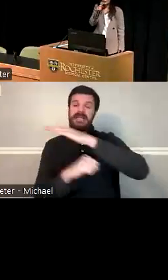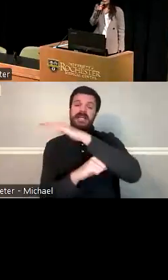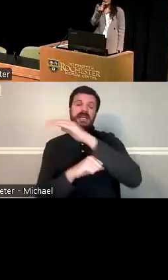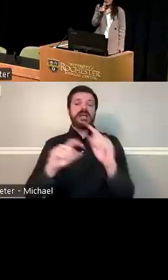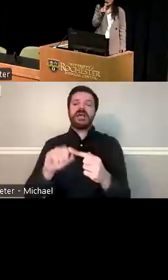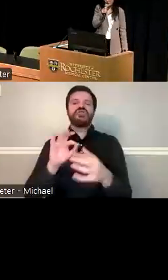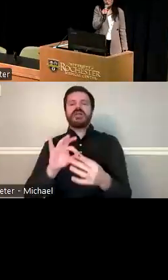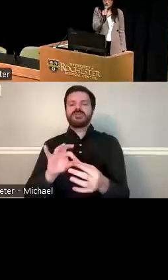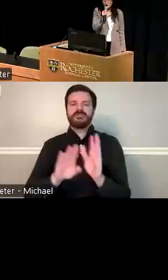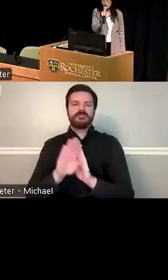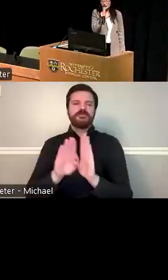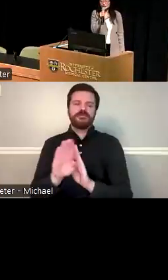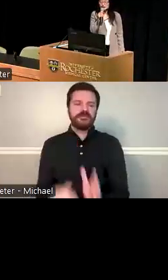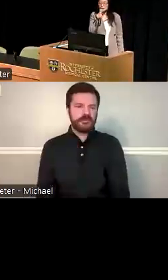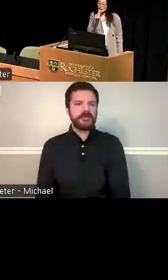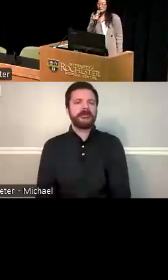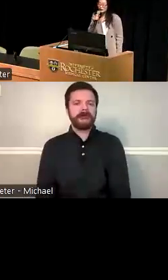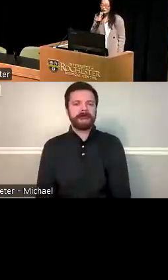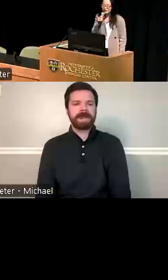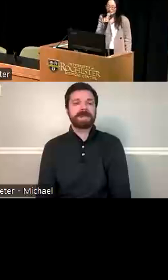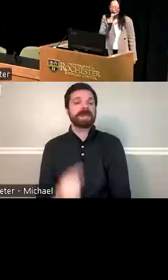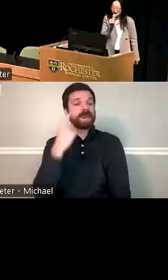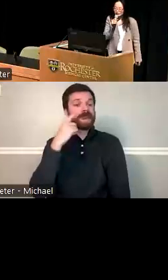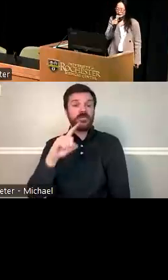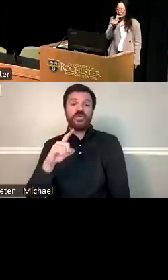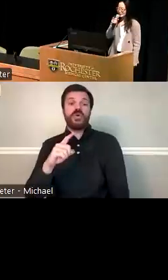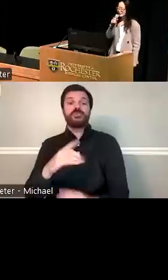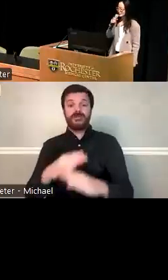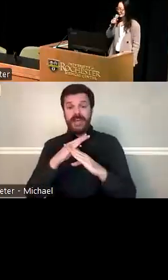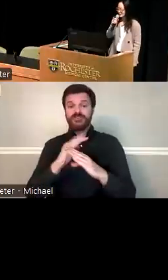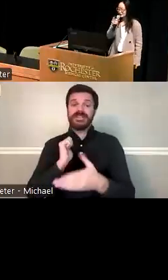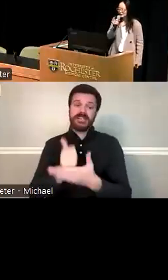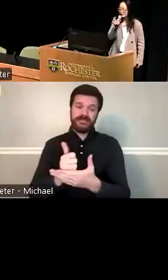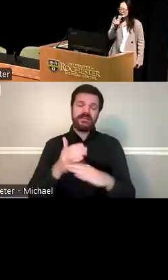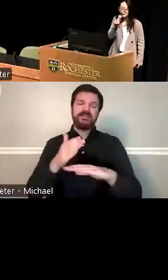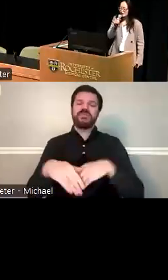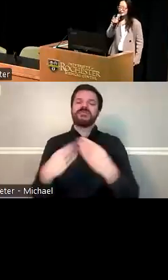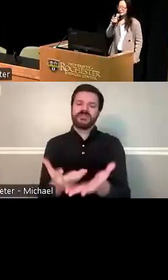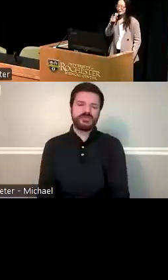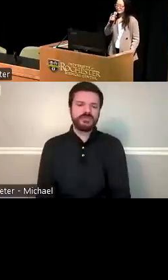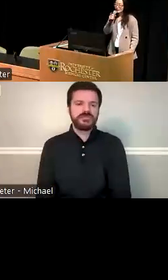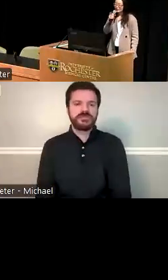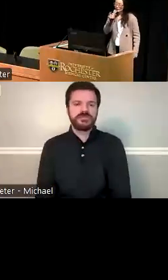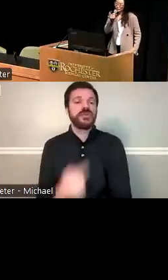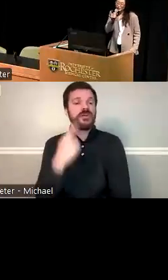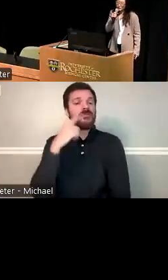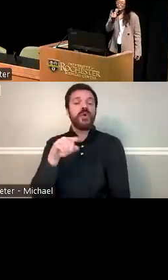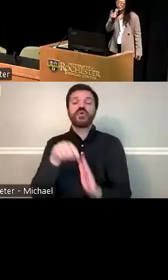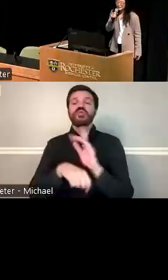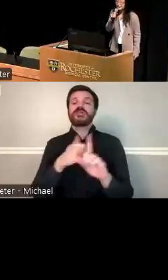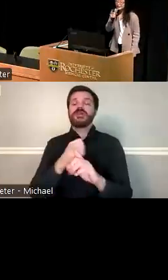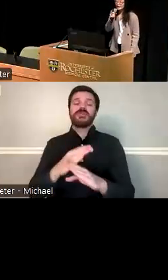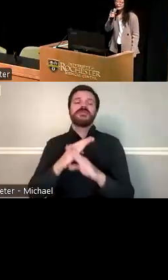foundational to suicide prevention, intervention, and postvention. And for suicide prevention, there's this ministry